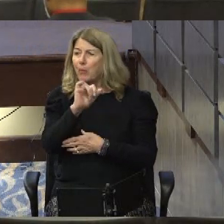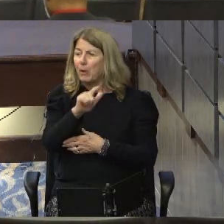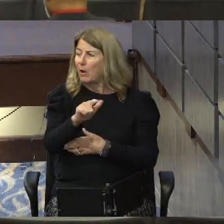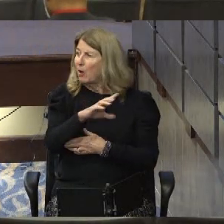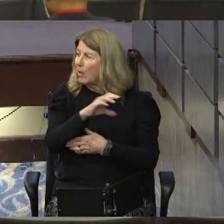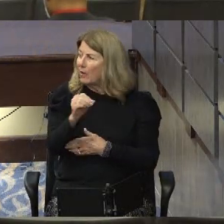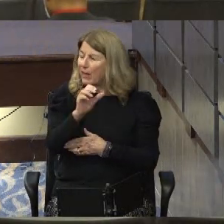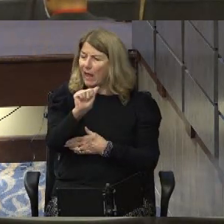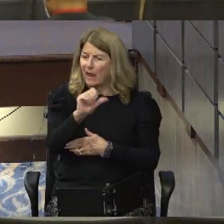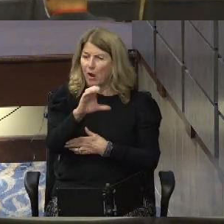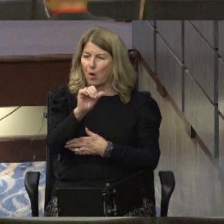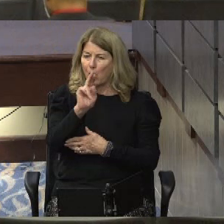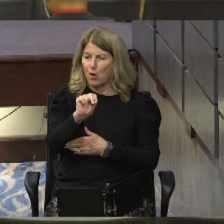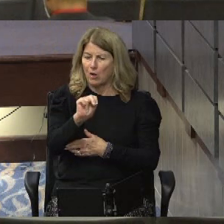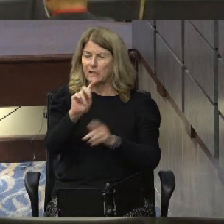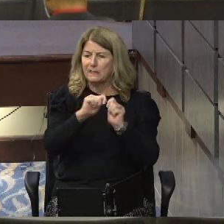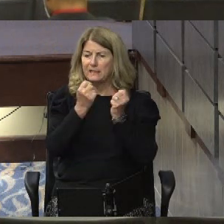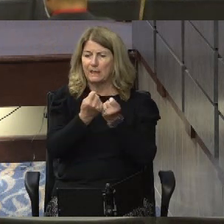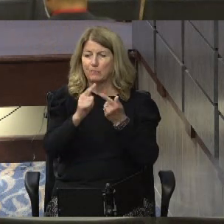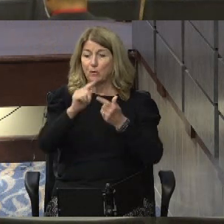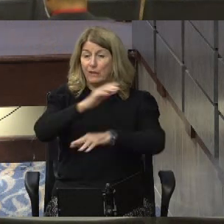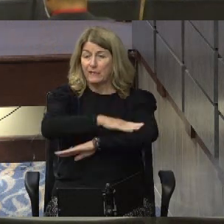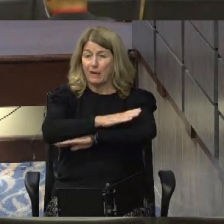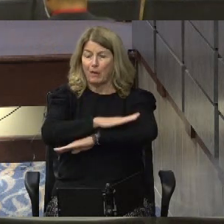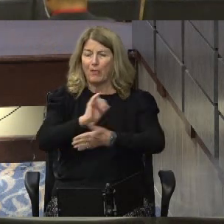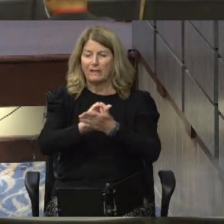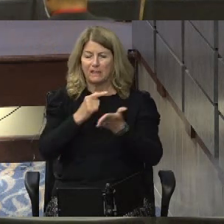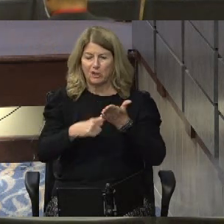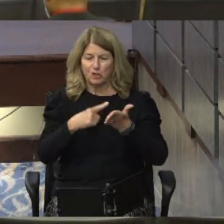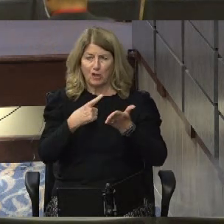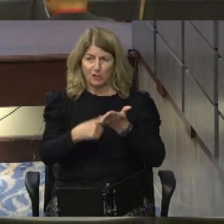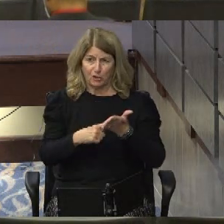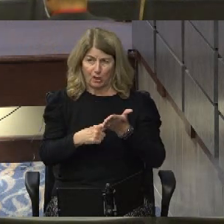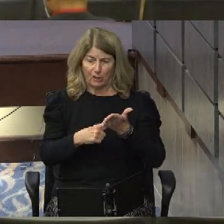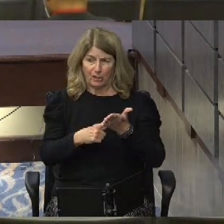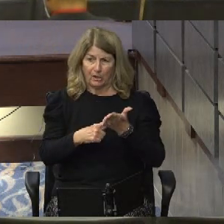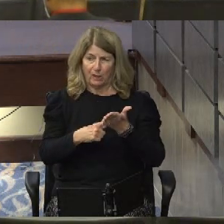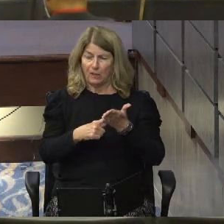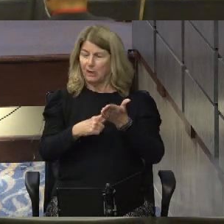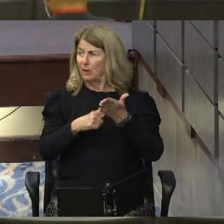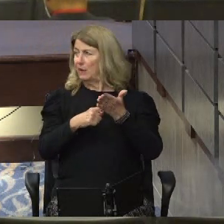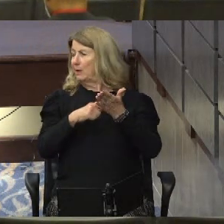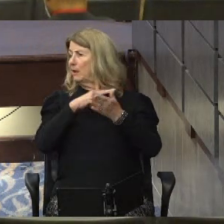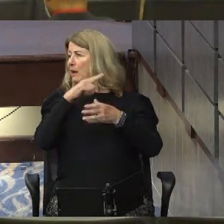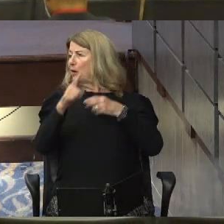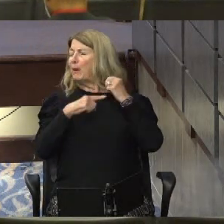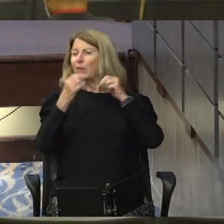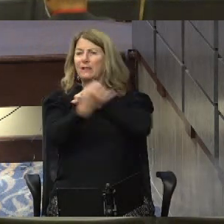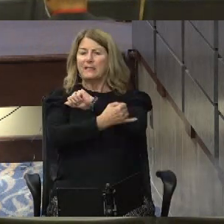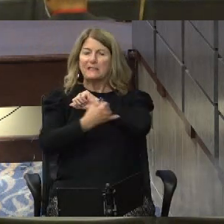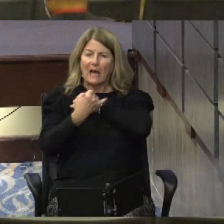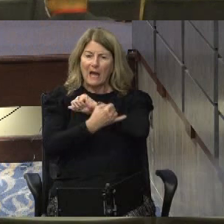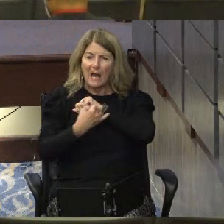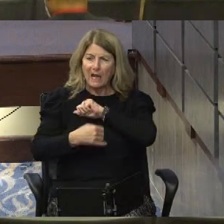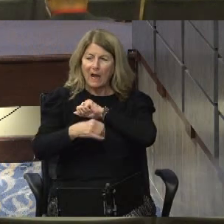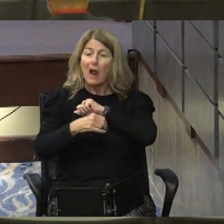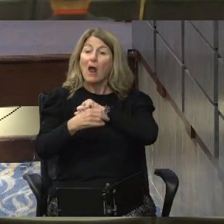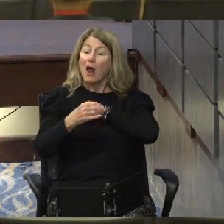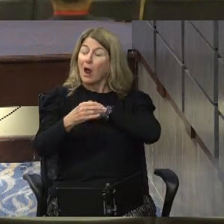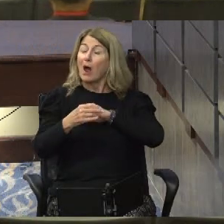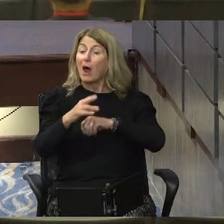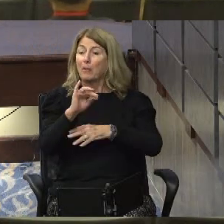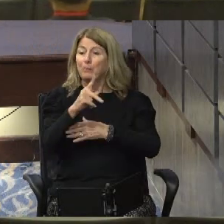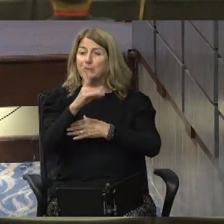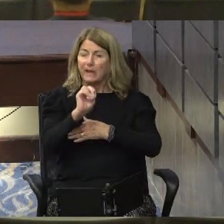AECom team to the table. This is a discussion of architectural design updates for the Riverwalk